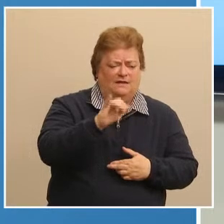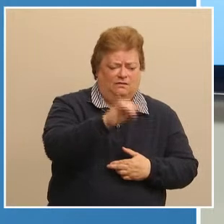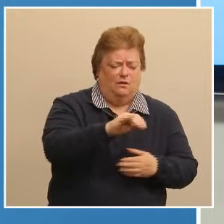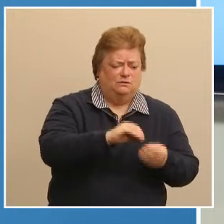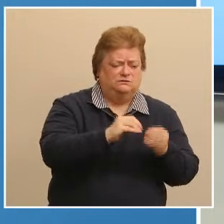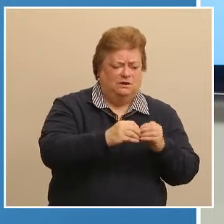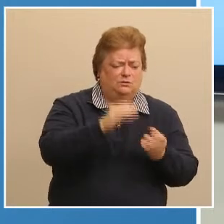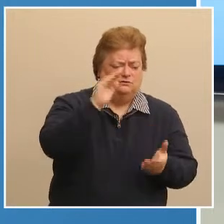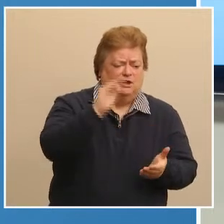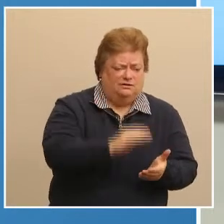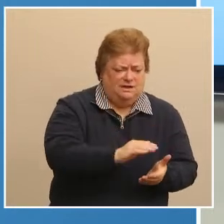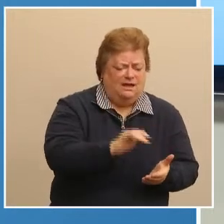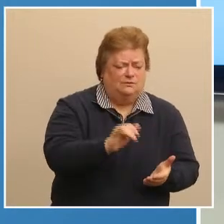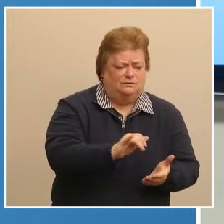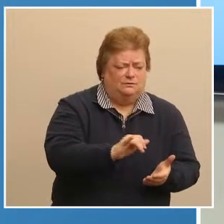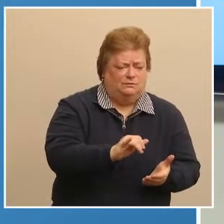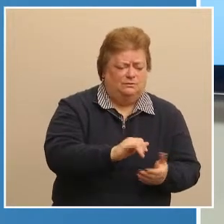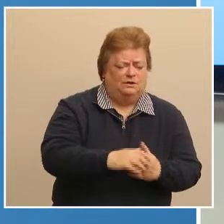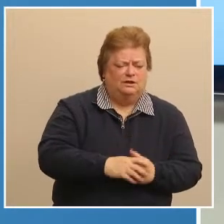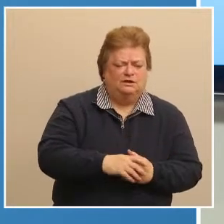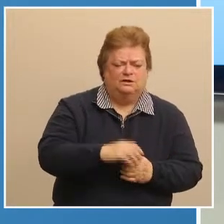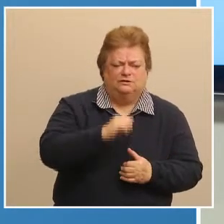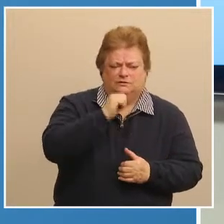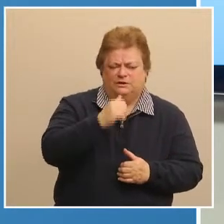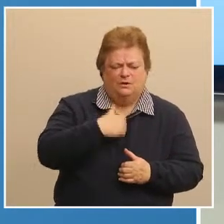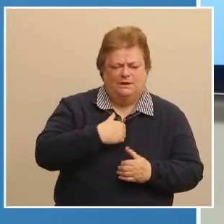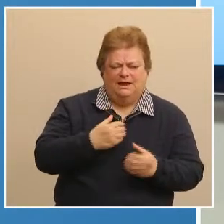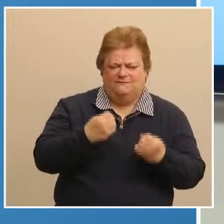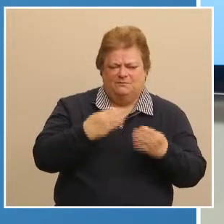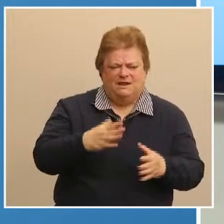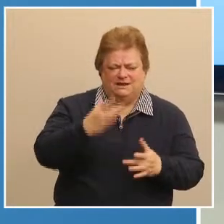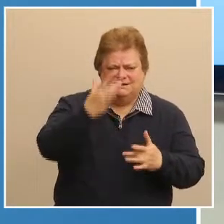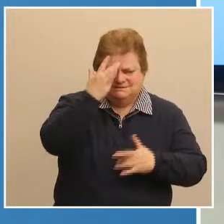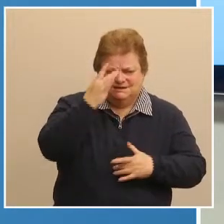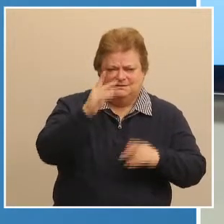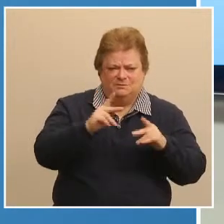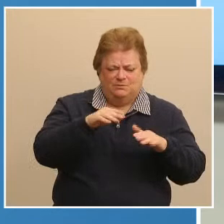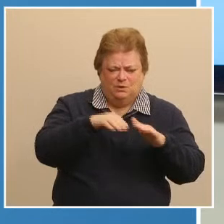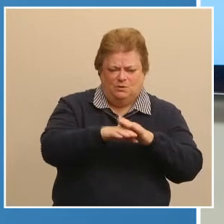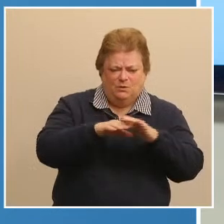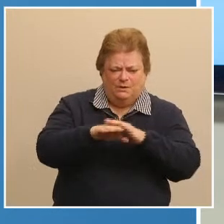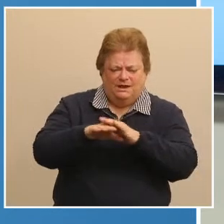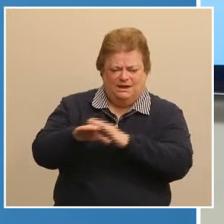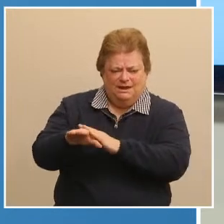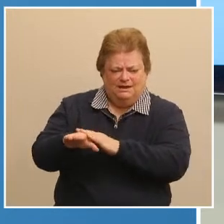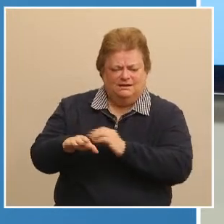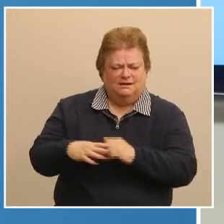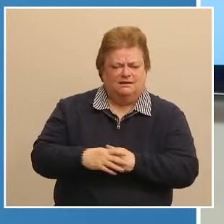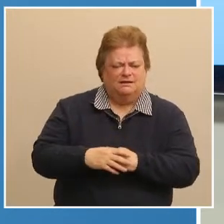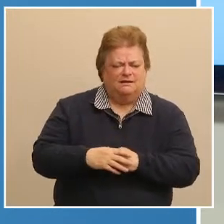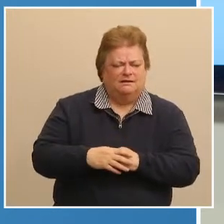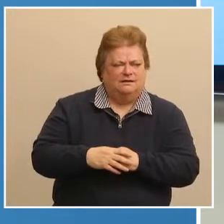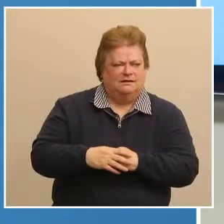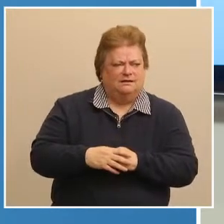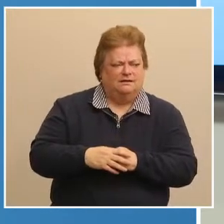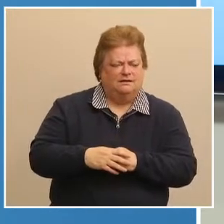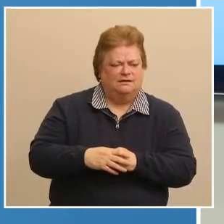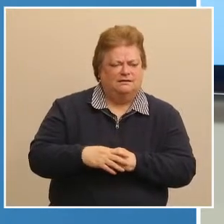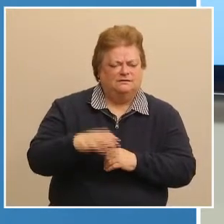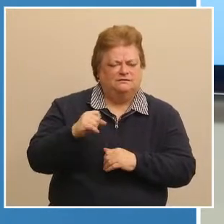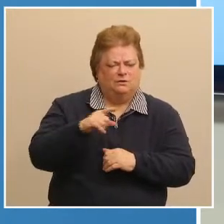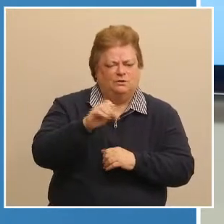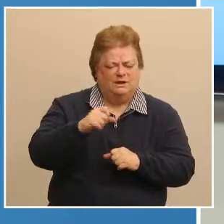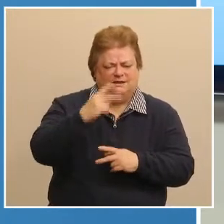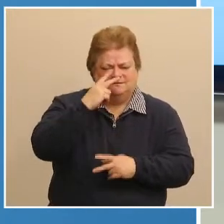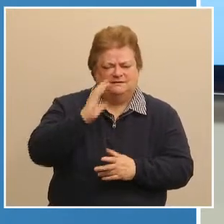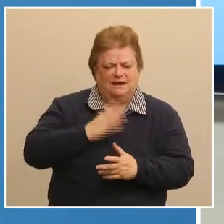as well. So we don't have a lot of sick people coming in, and I think, Brent, you may have seen our flu numbers are at a